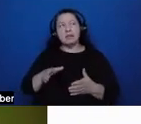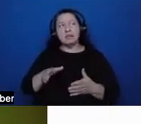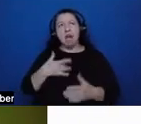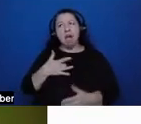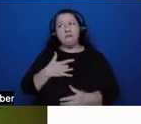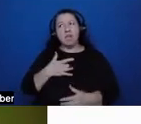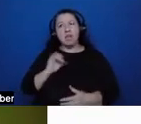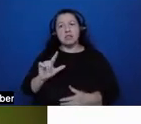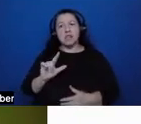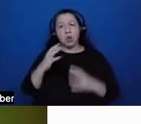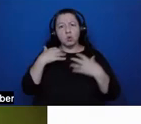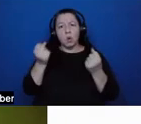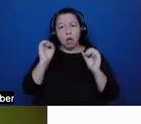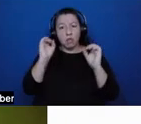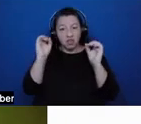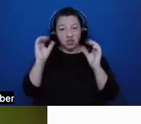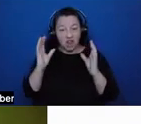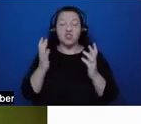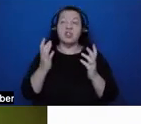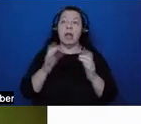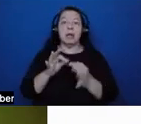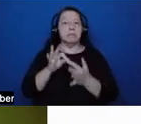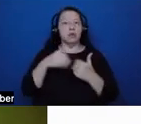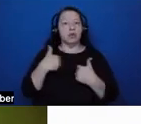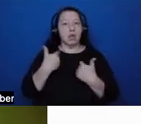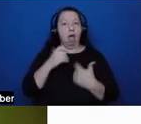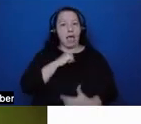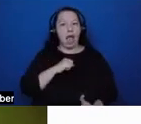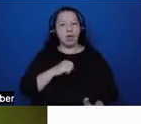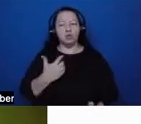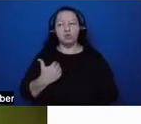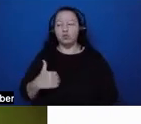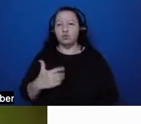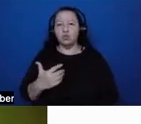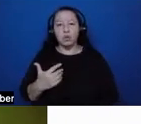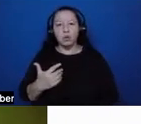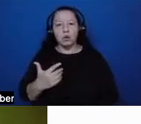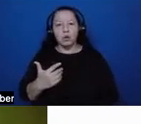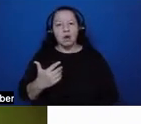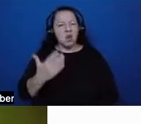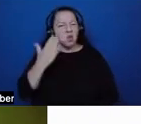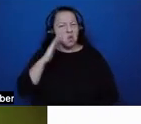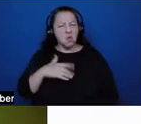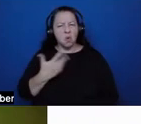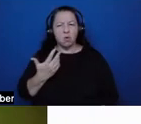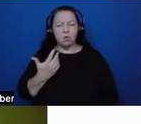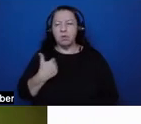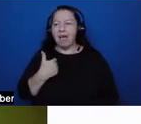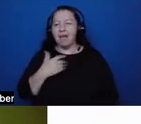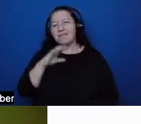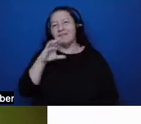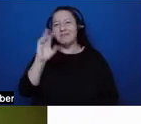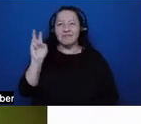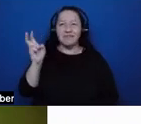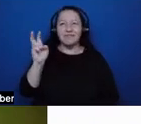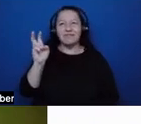health education, especially at a young age, you know, because like there's age /